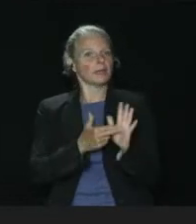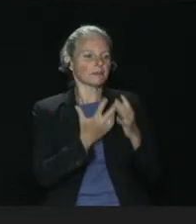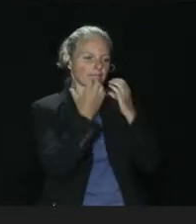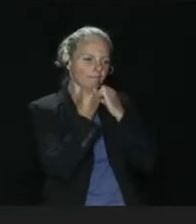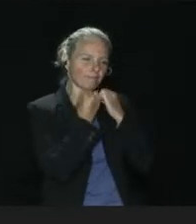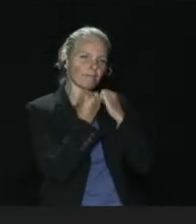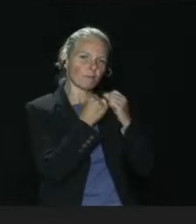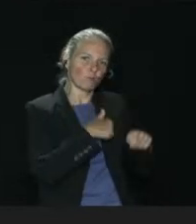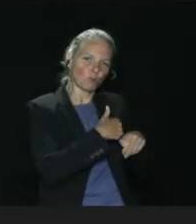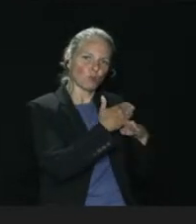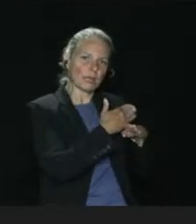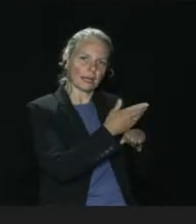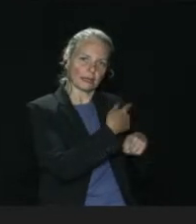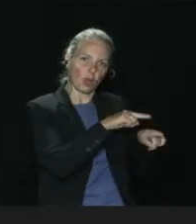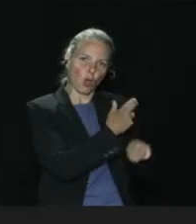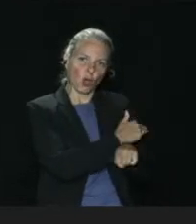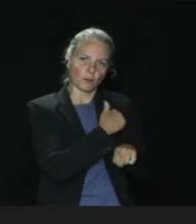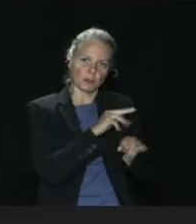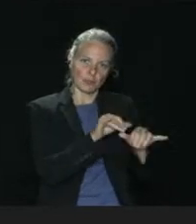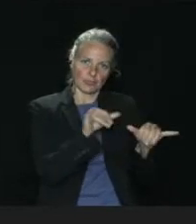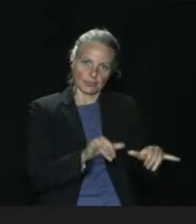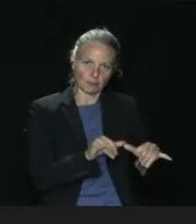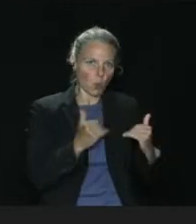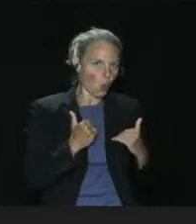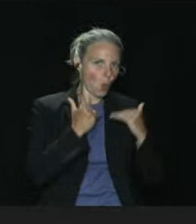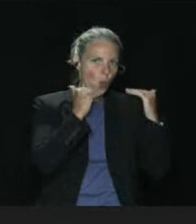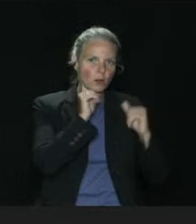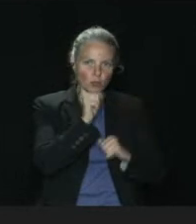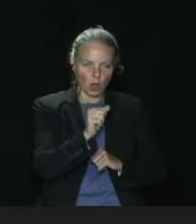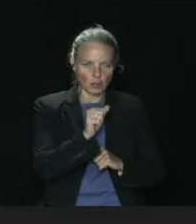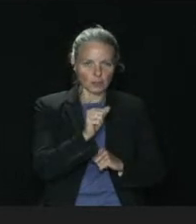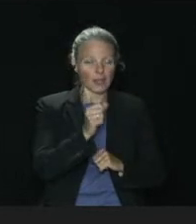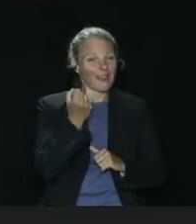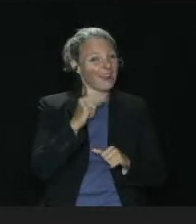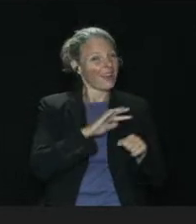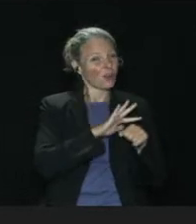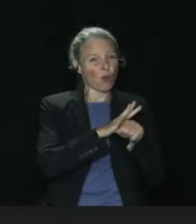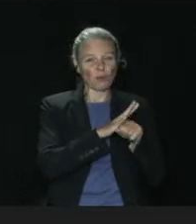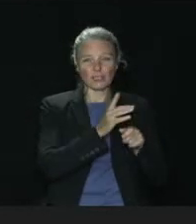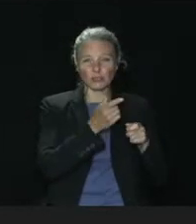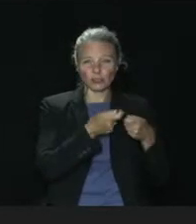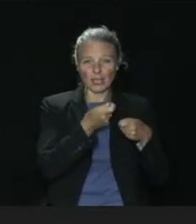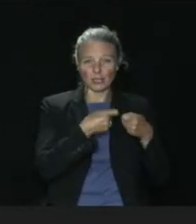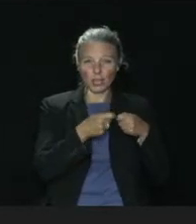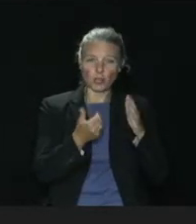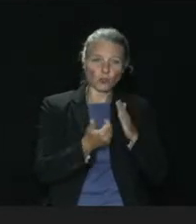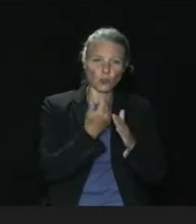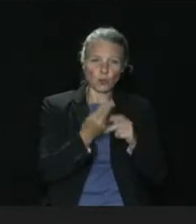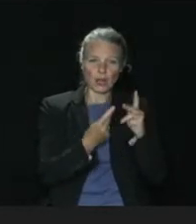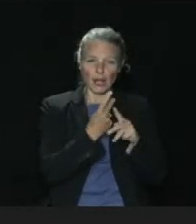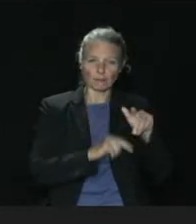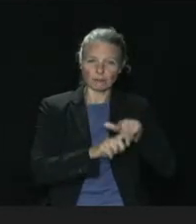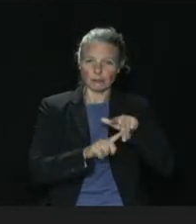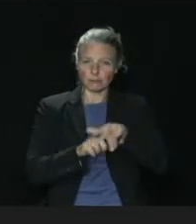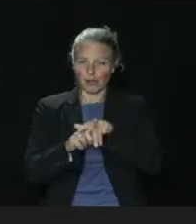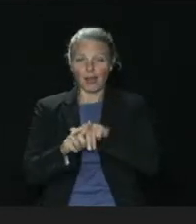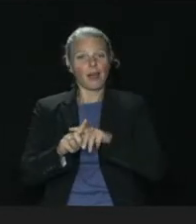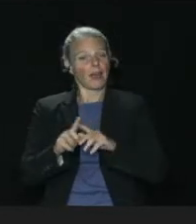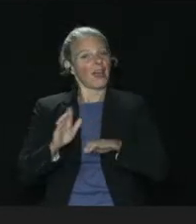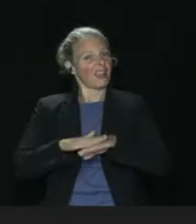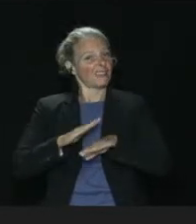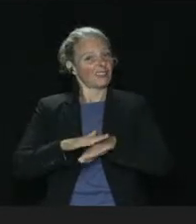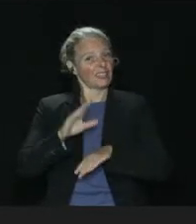be overwhelmed. But because of the Delta variant, I am advising